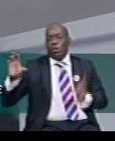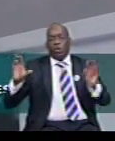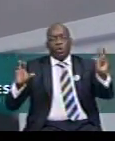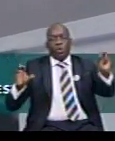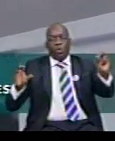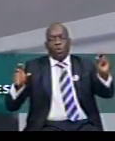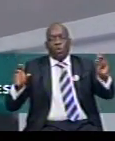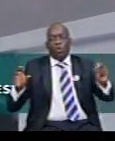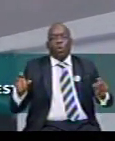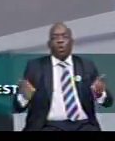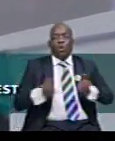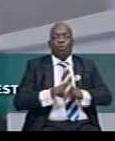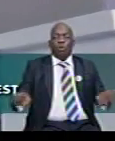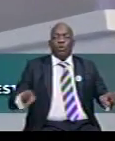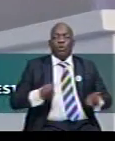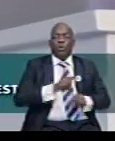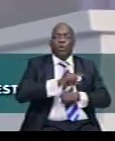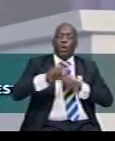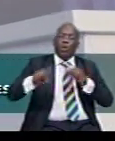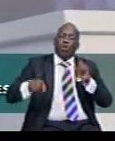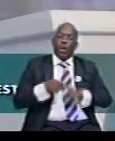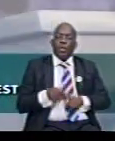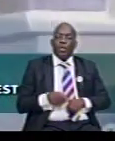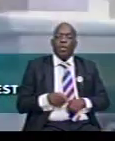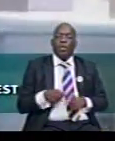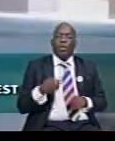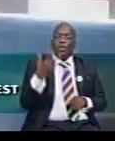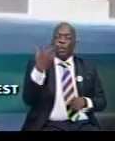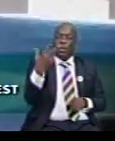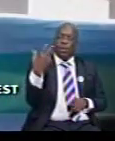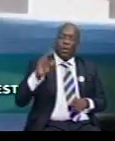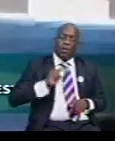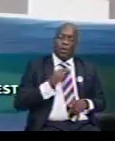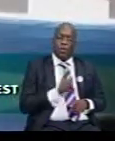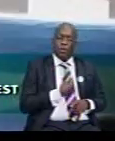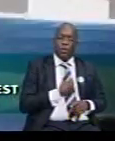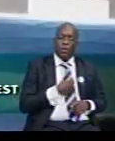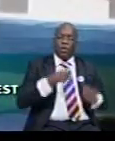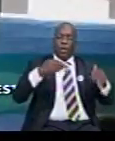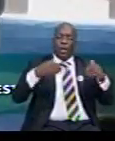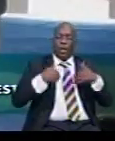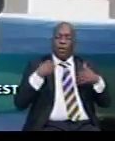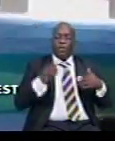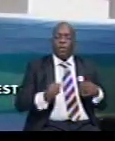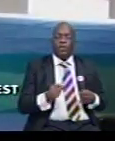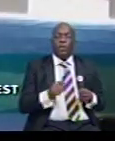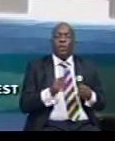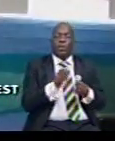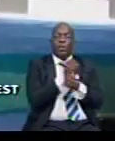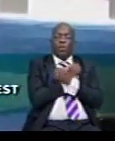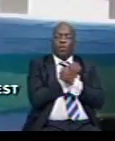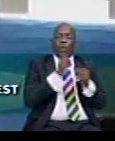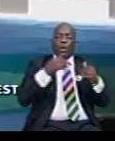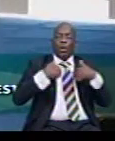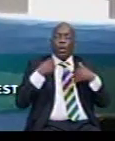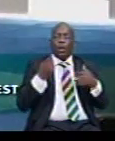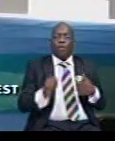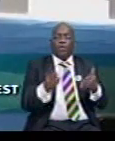but when the three of us, we have the passion, we have the drive, we